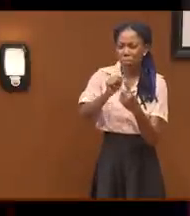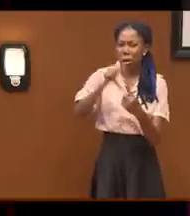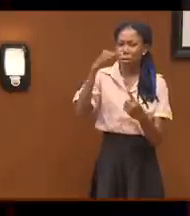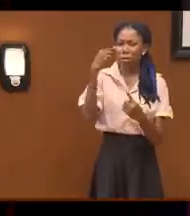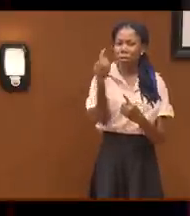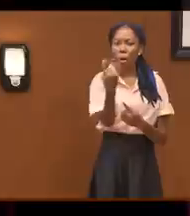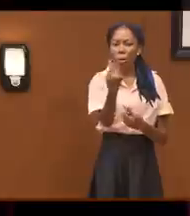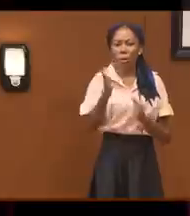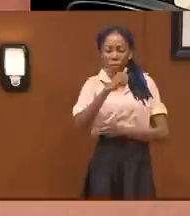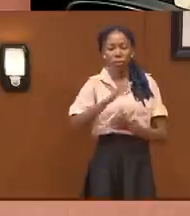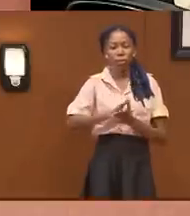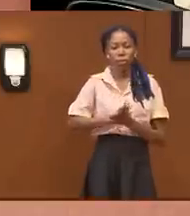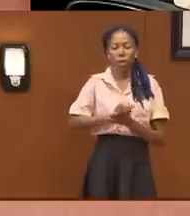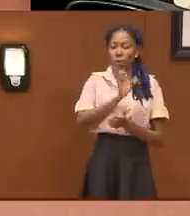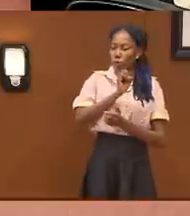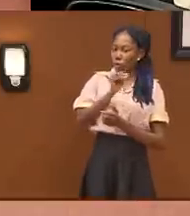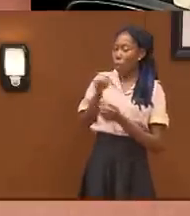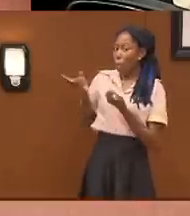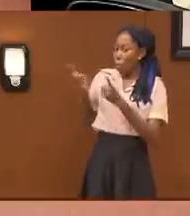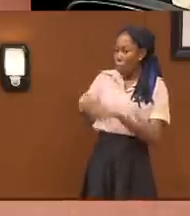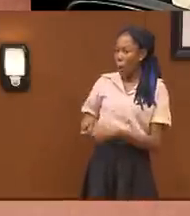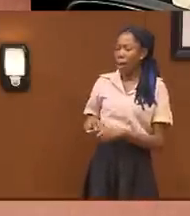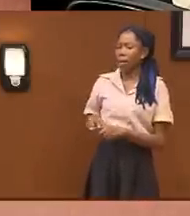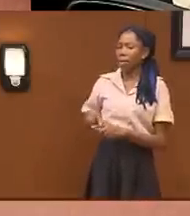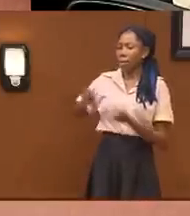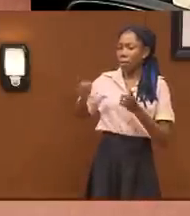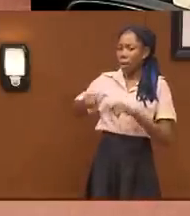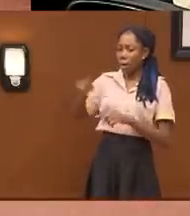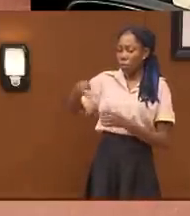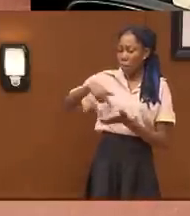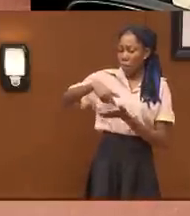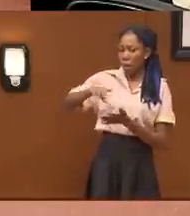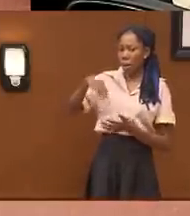Okay, ma'am. When was the last time you paid rent?